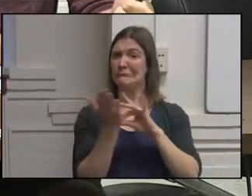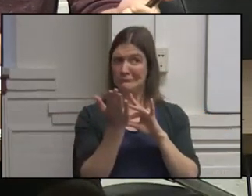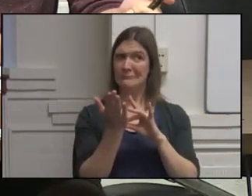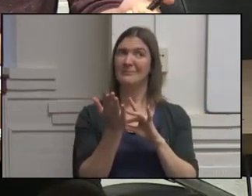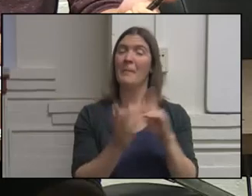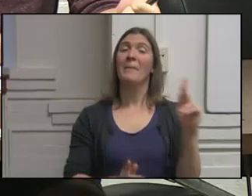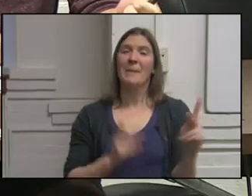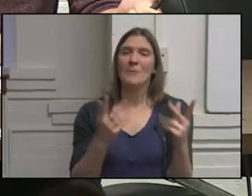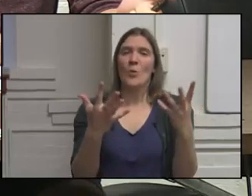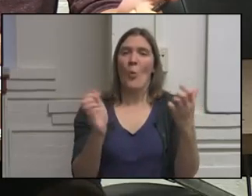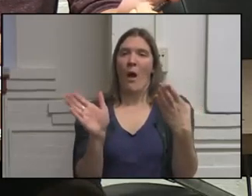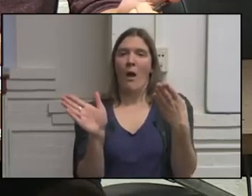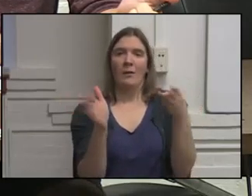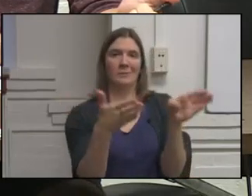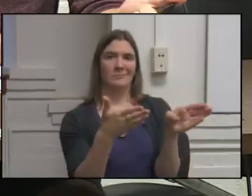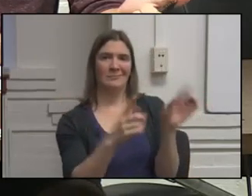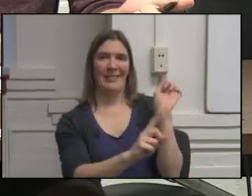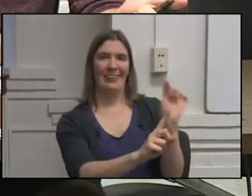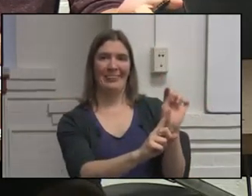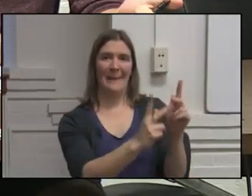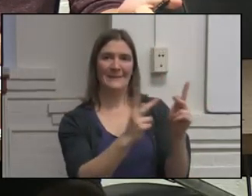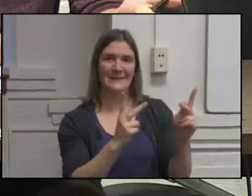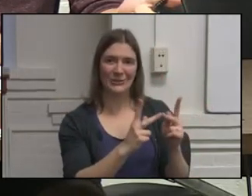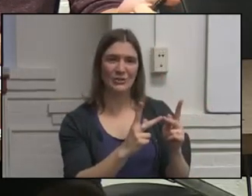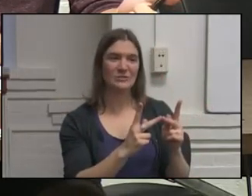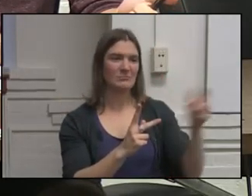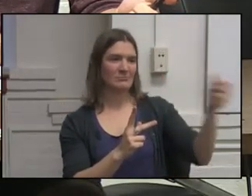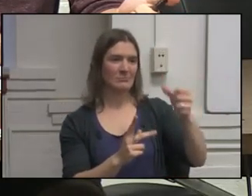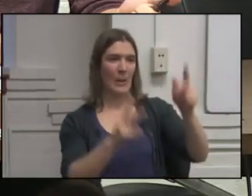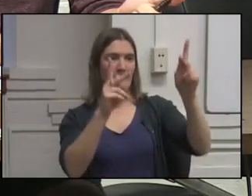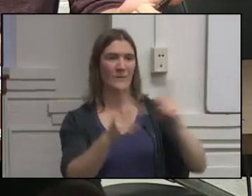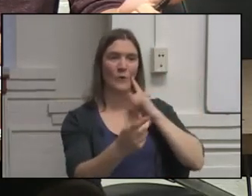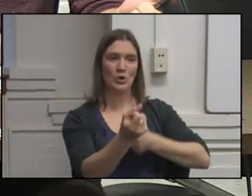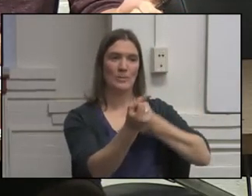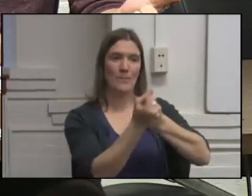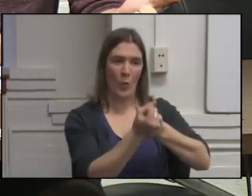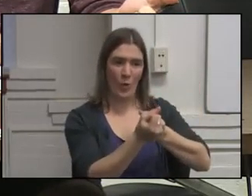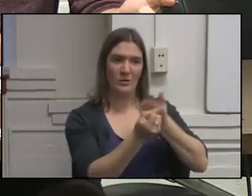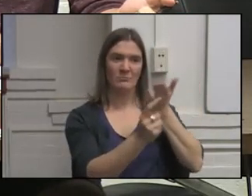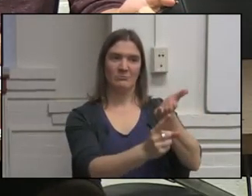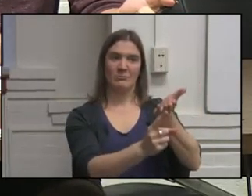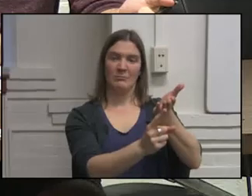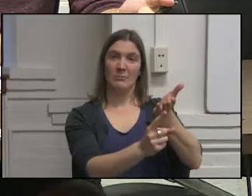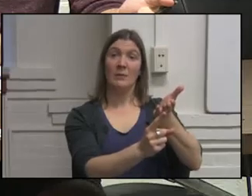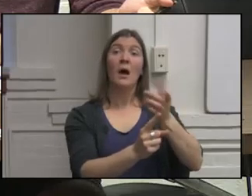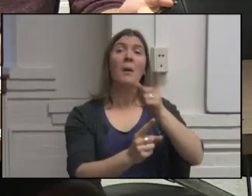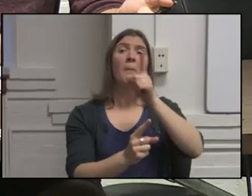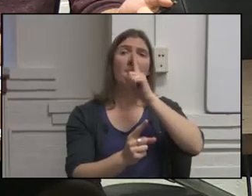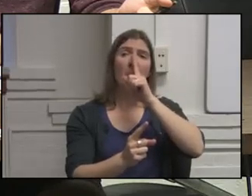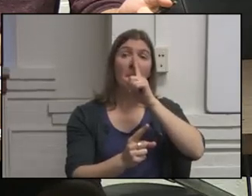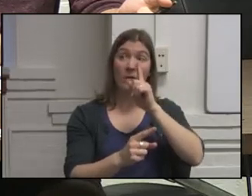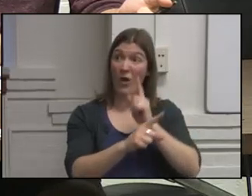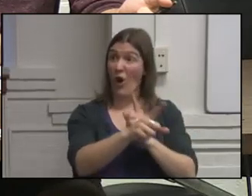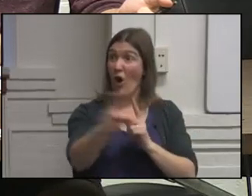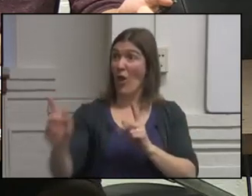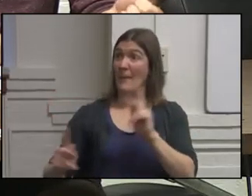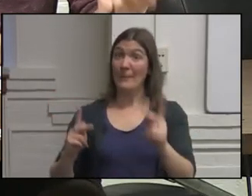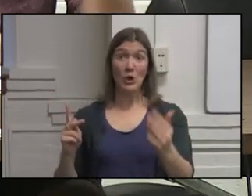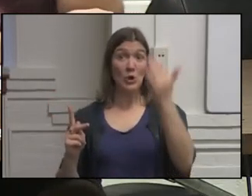members that they want to see some staffing to support this, but I don't think necessarily all the members even